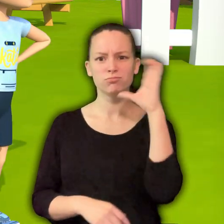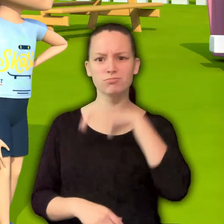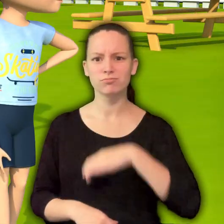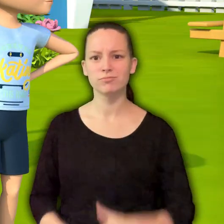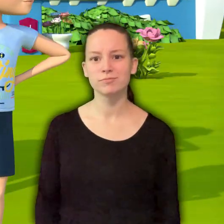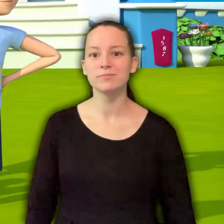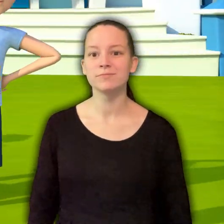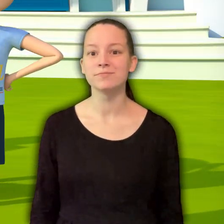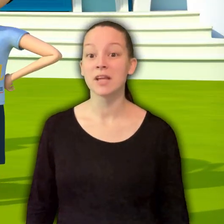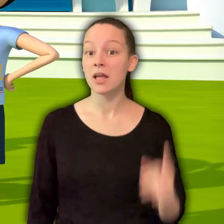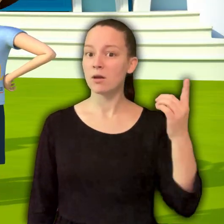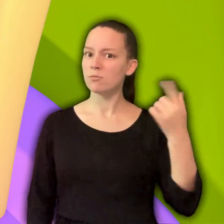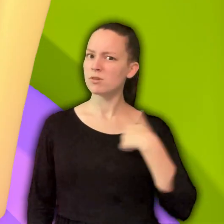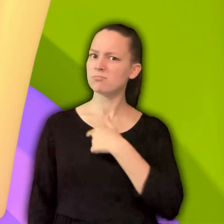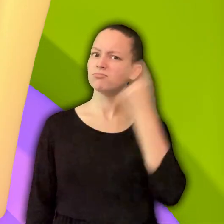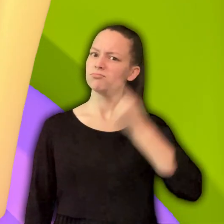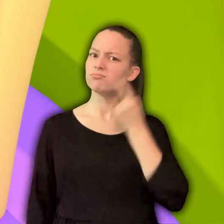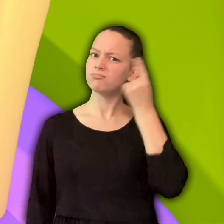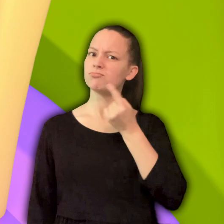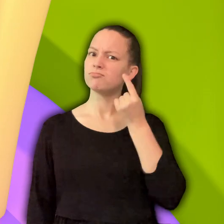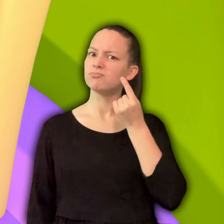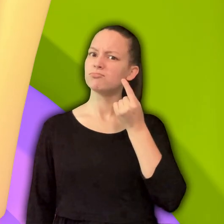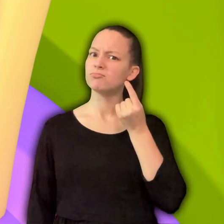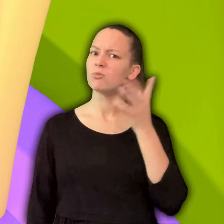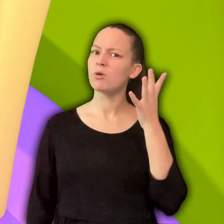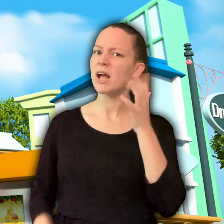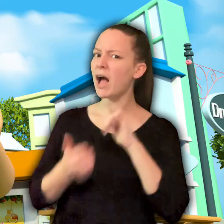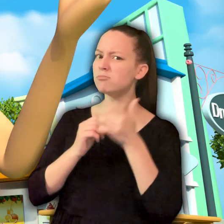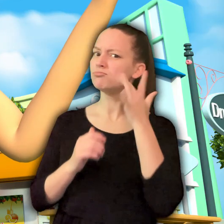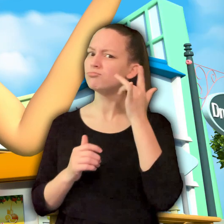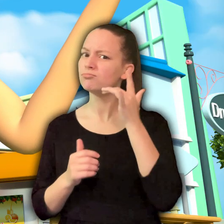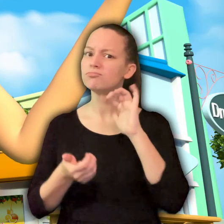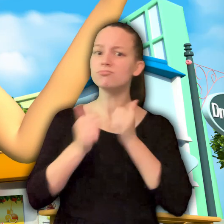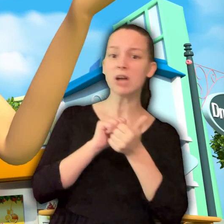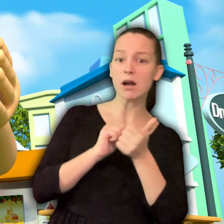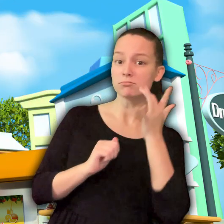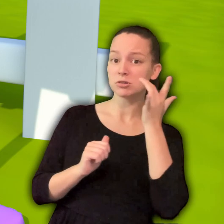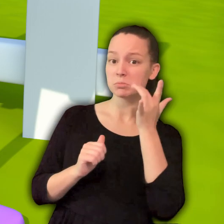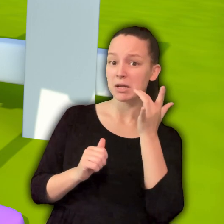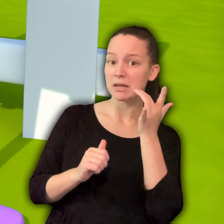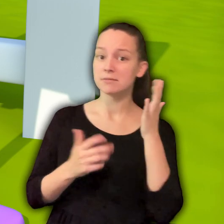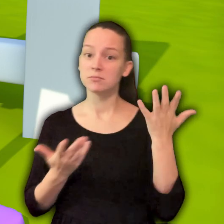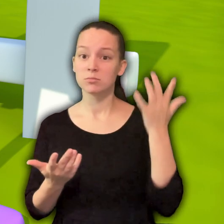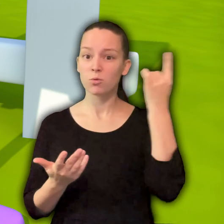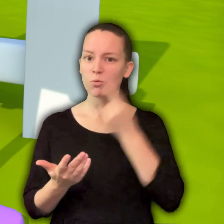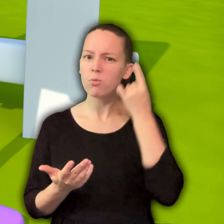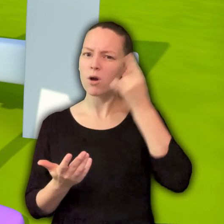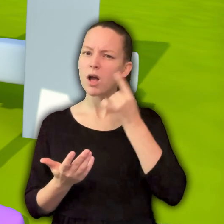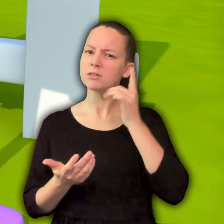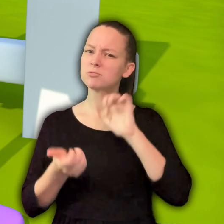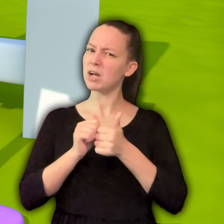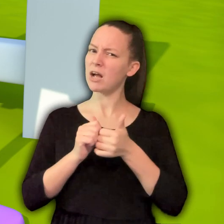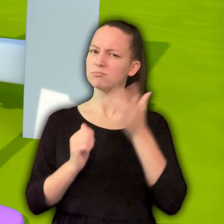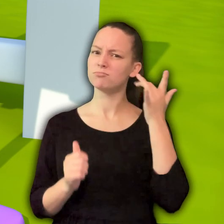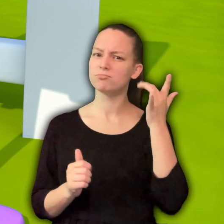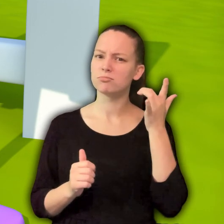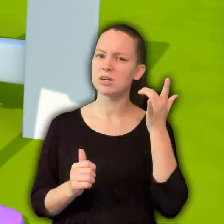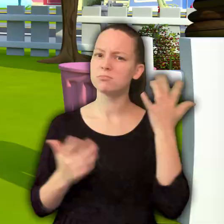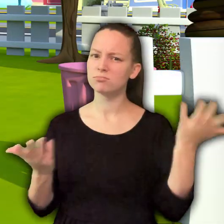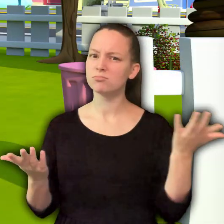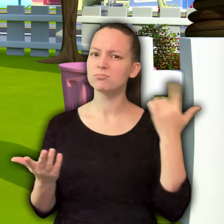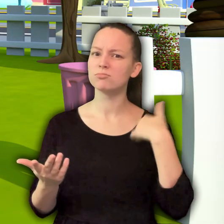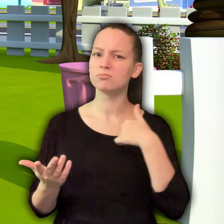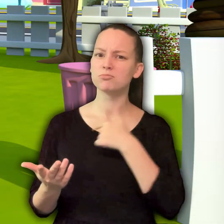was very odd It made us wonder how and why, how and why, how and why It made us wonder